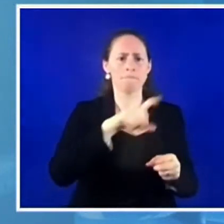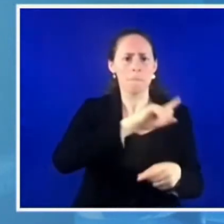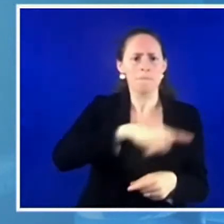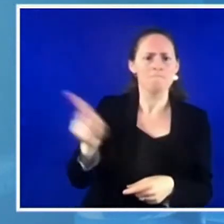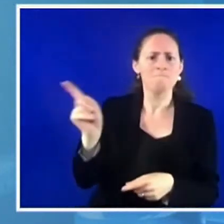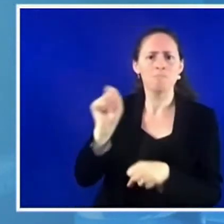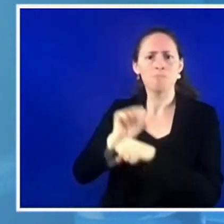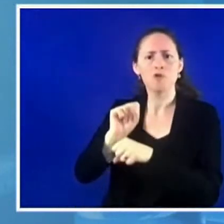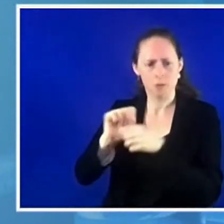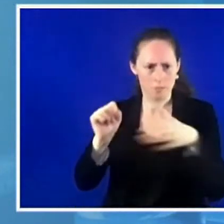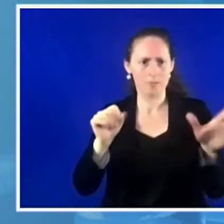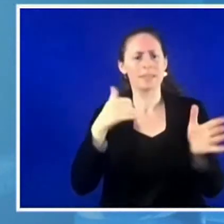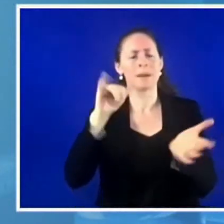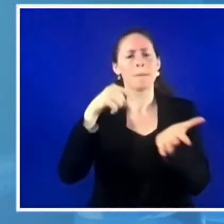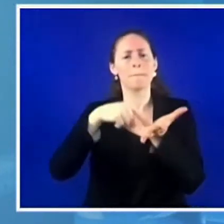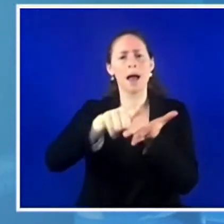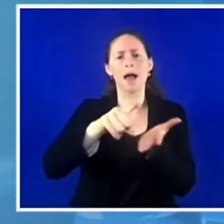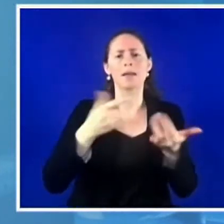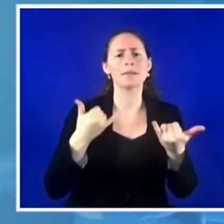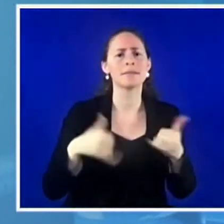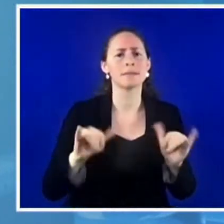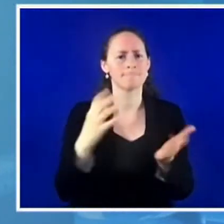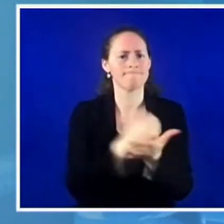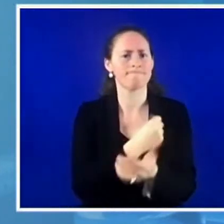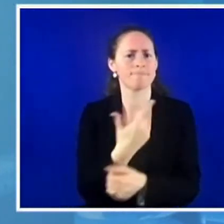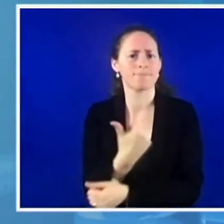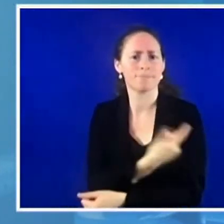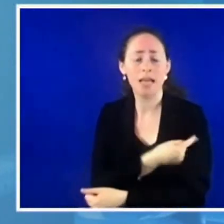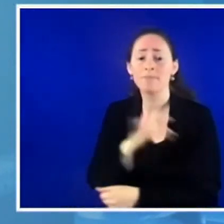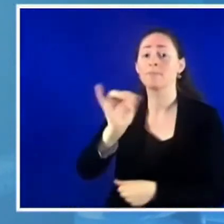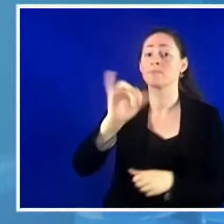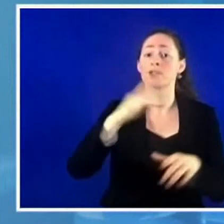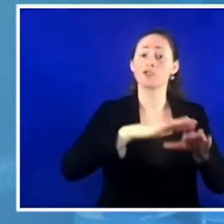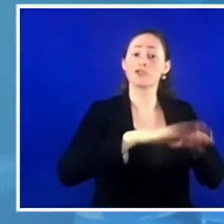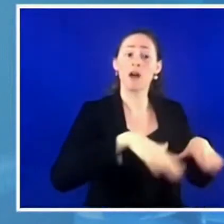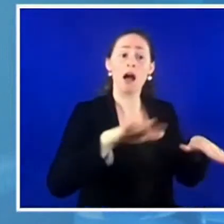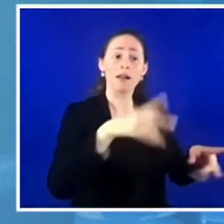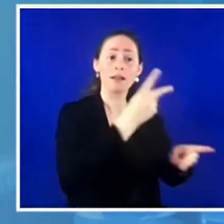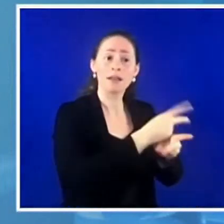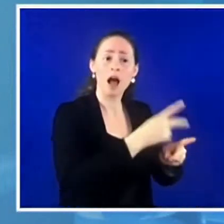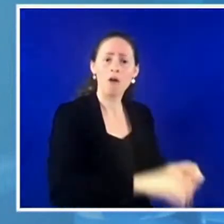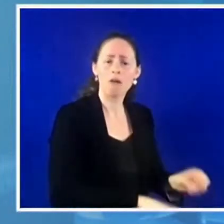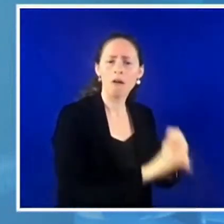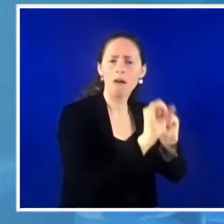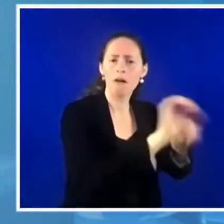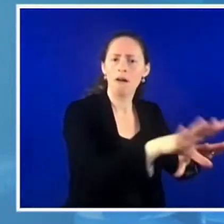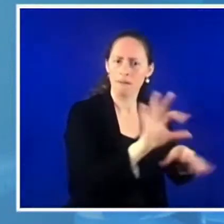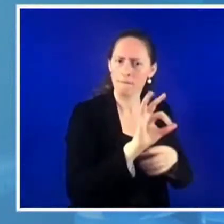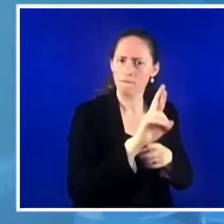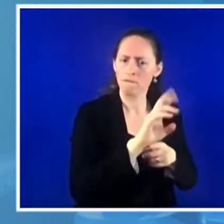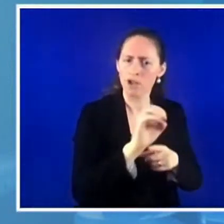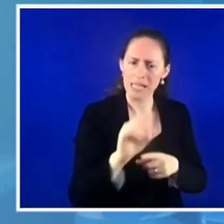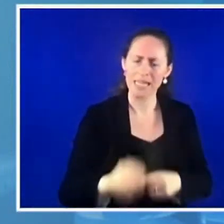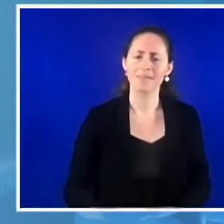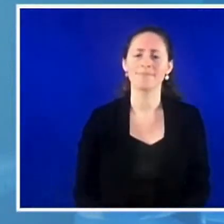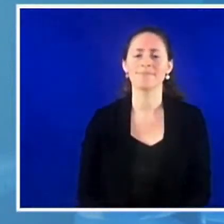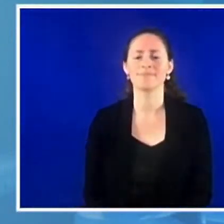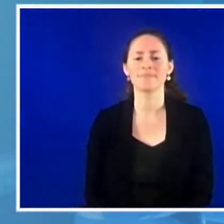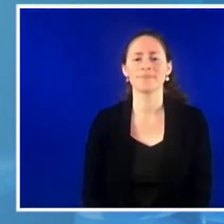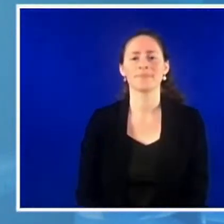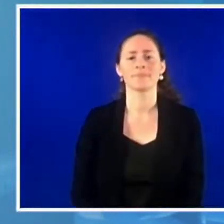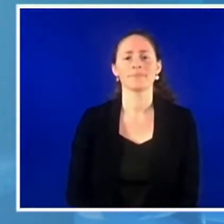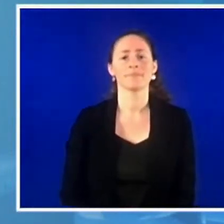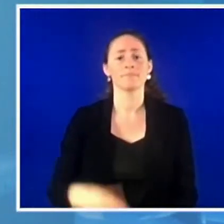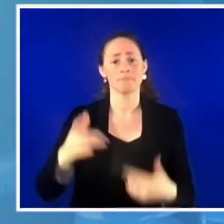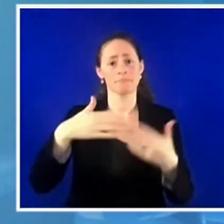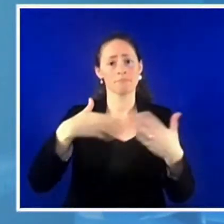All of this while continuing to spread the word that the COVID-19 vaccines are free to anyone, regardless of their insurance status. And there's more